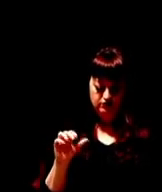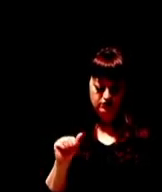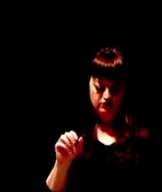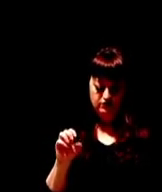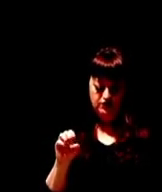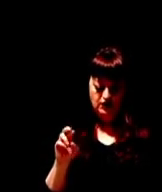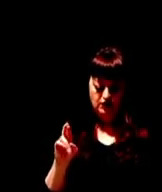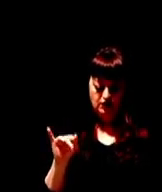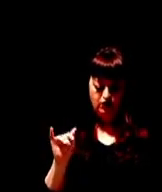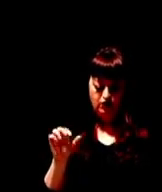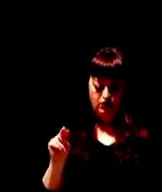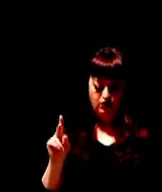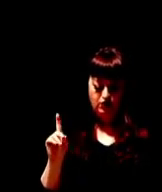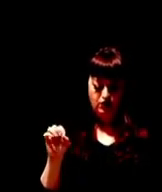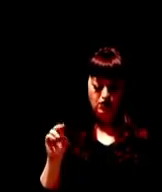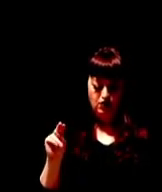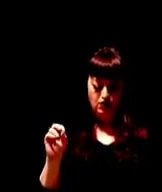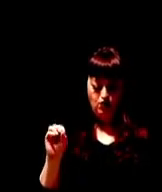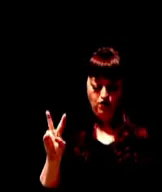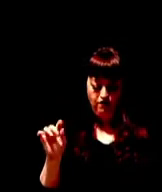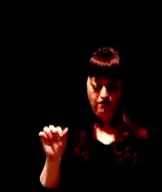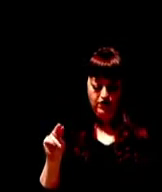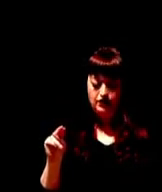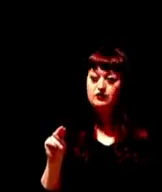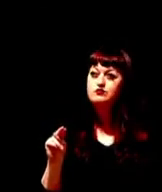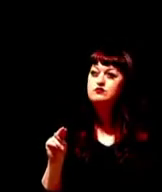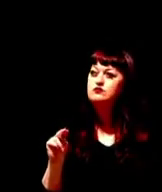Aaron Donovan.